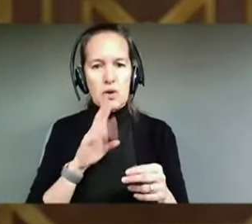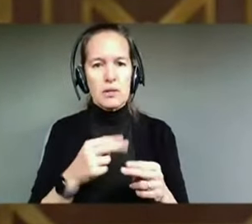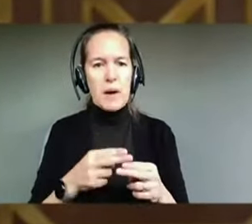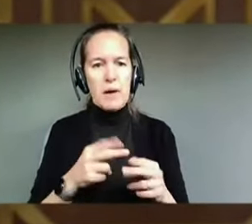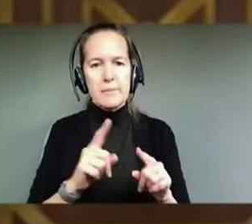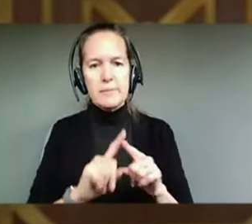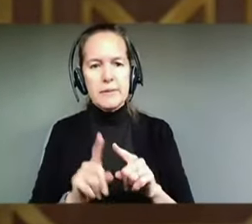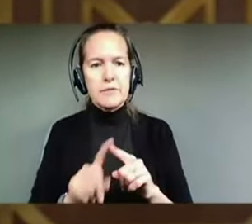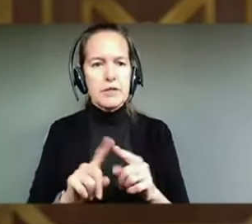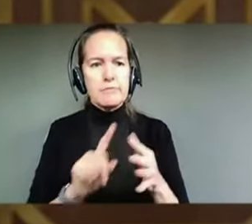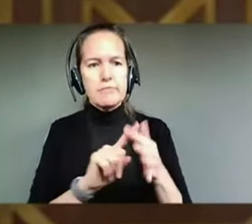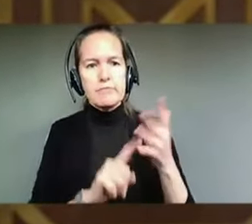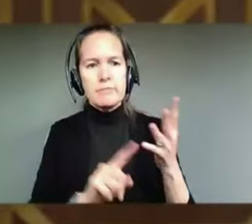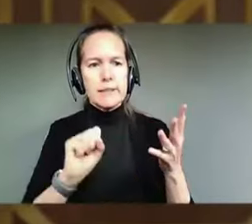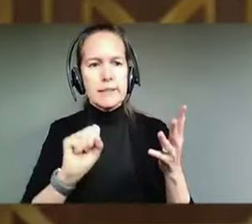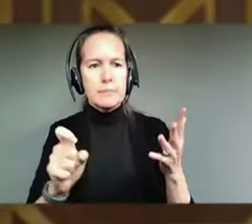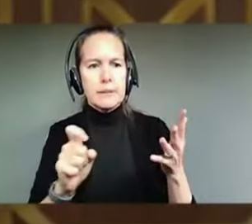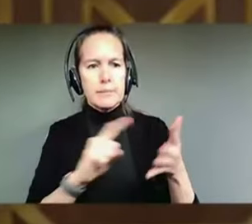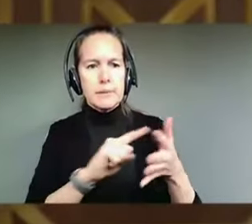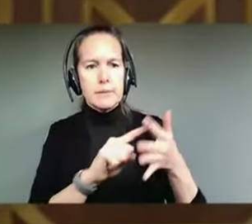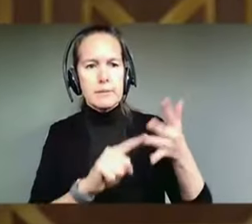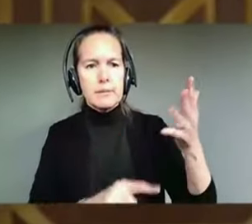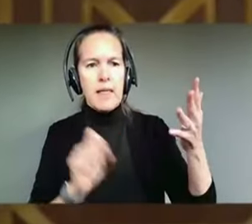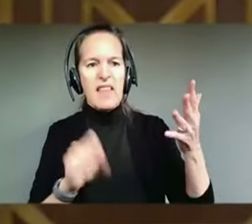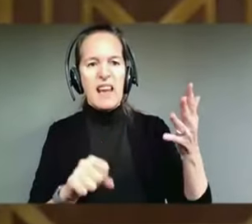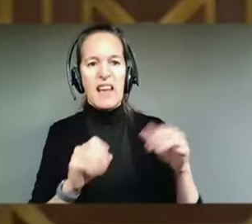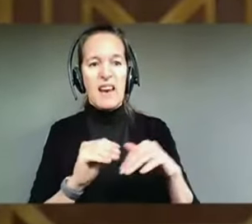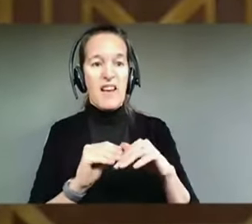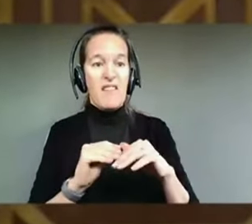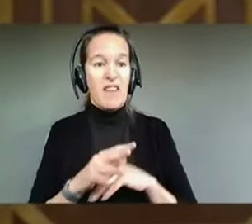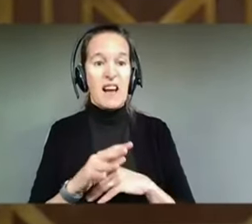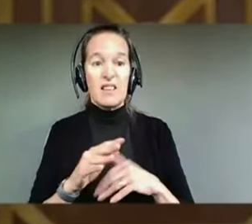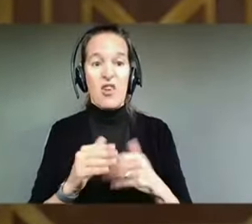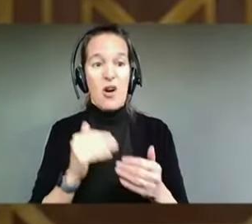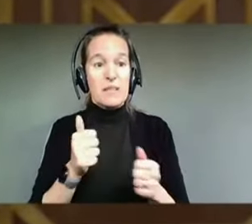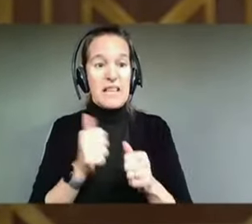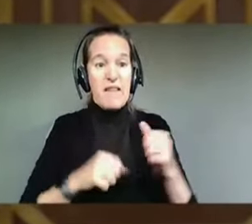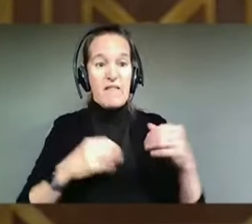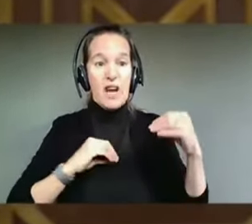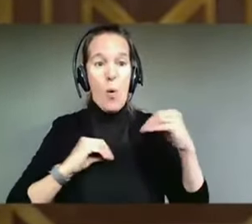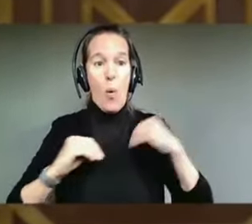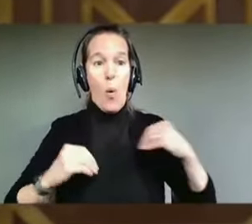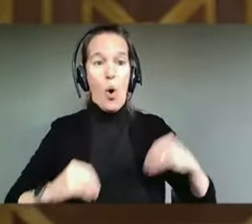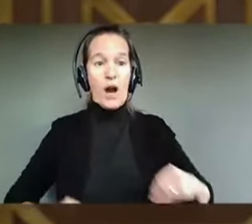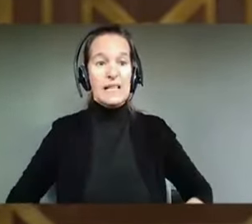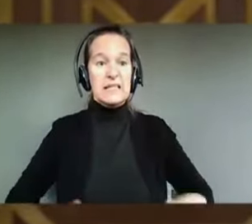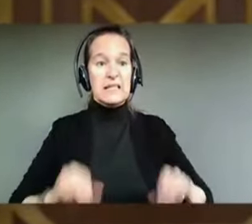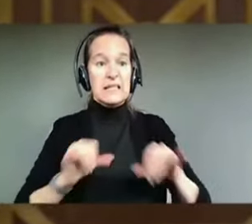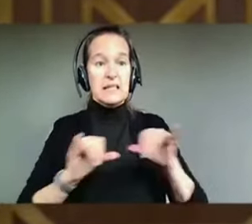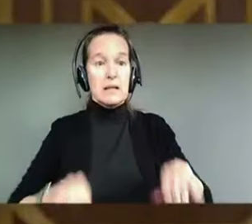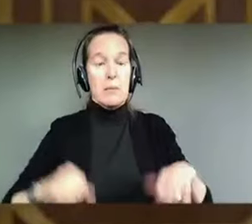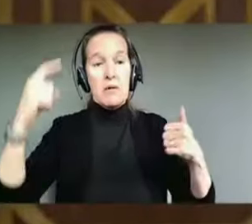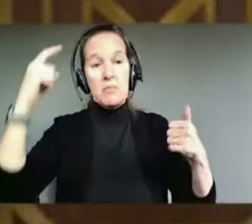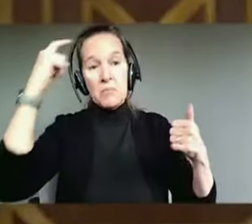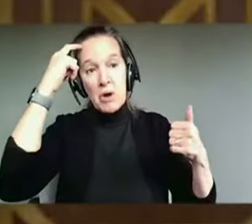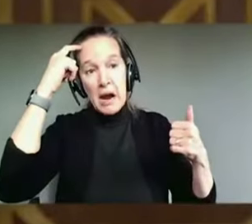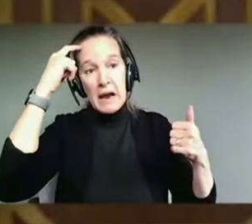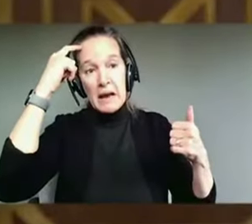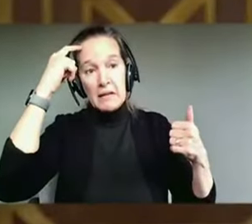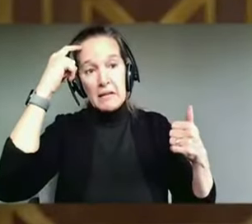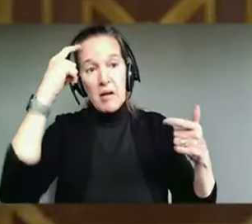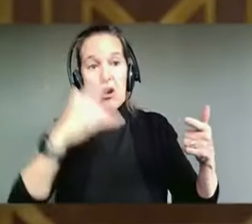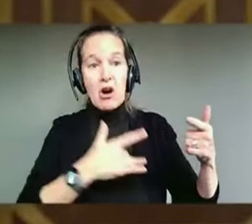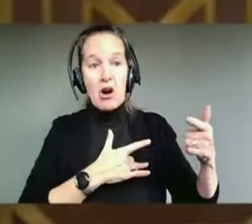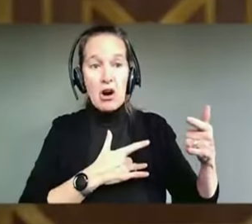multi-system disorder that can affect nearly every organ system. It affects the brain, it affects the